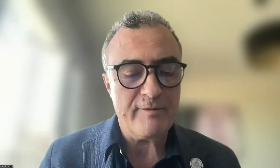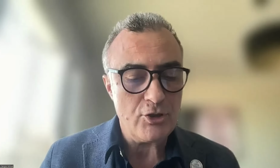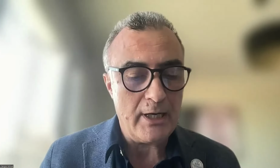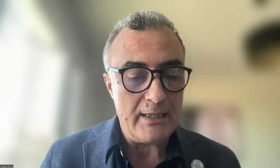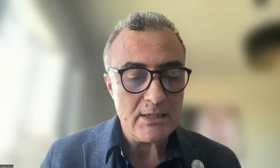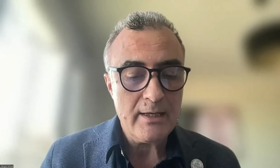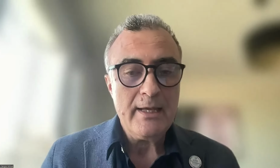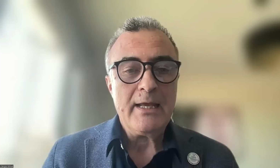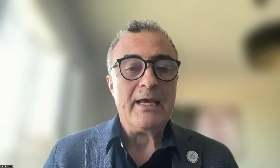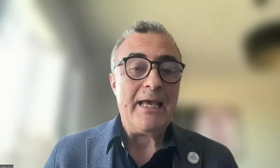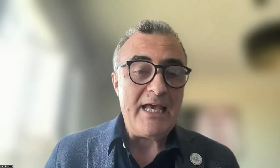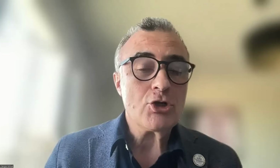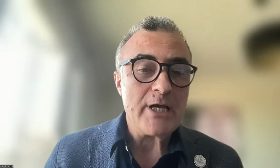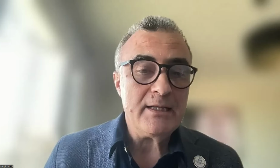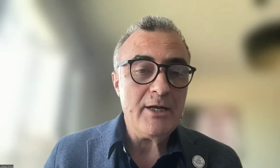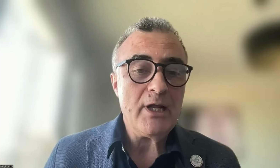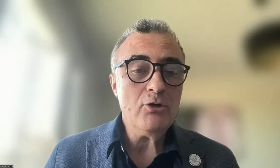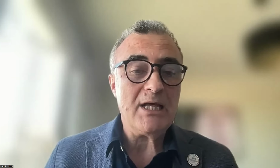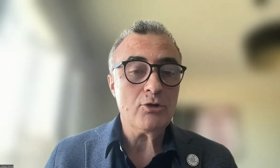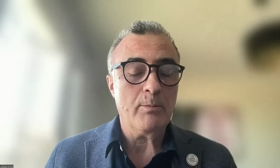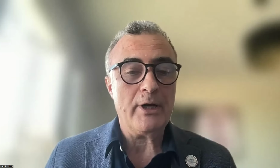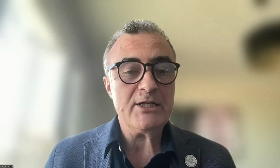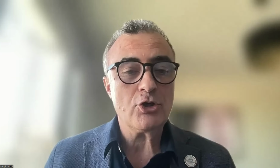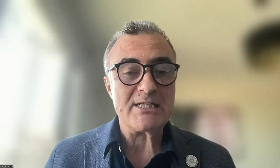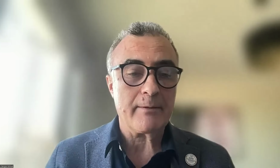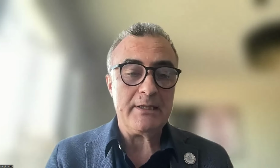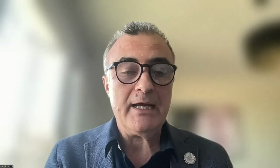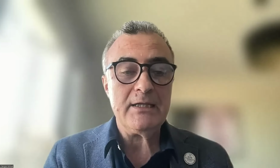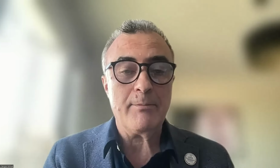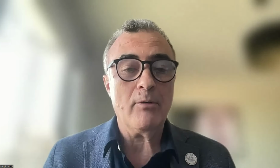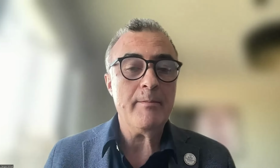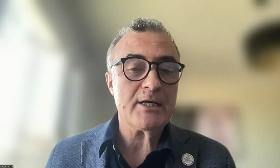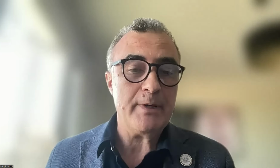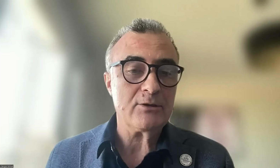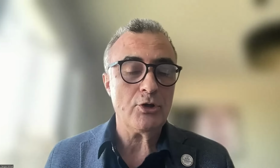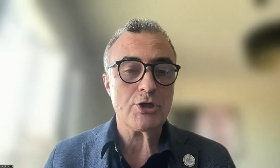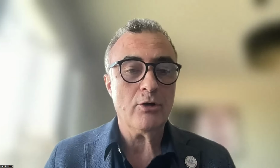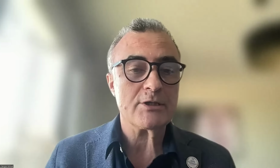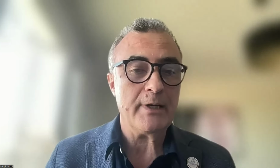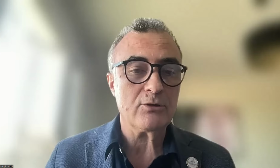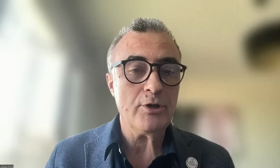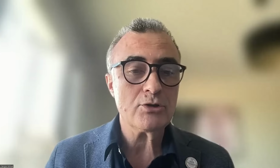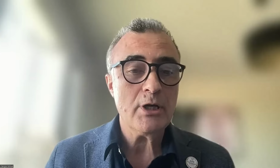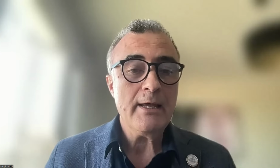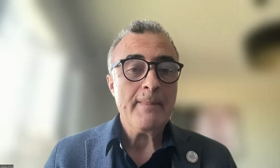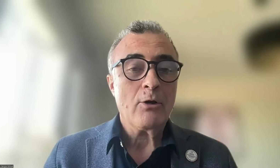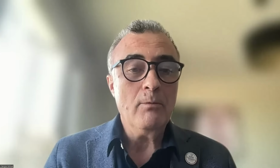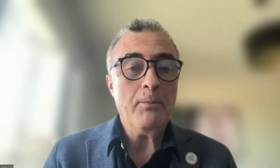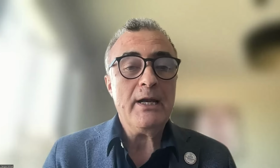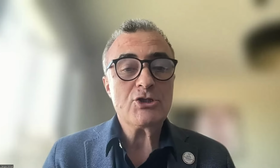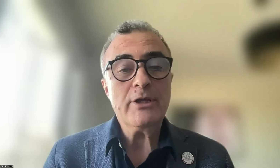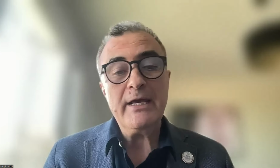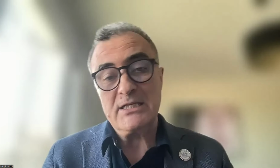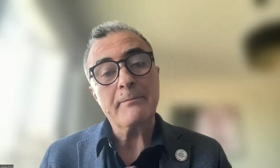regular attention by the very professionals, that has deteriorated both because of the issue of segmenting between respiratory and